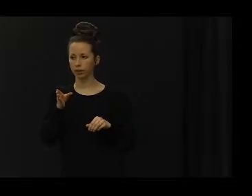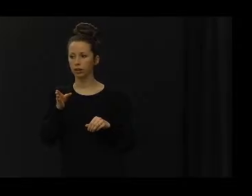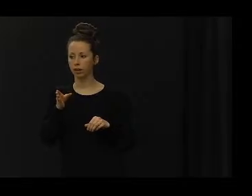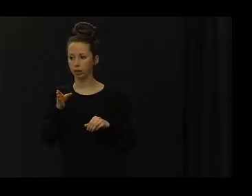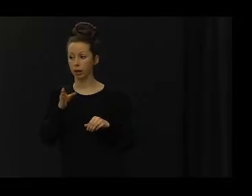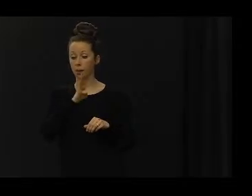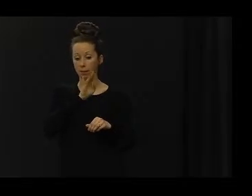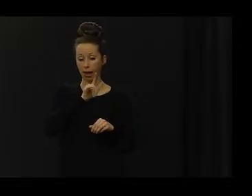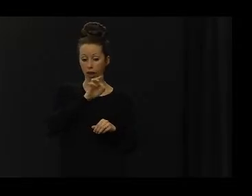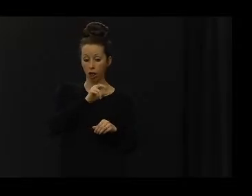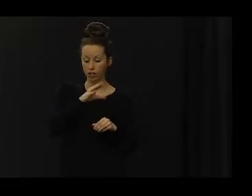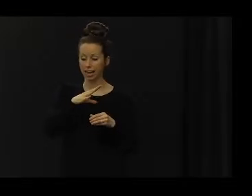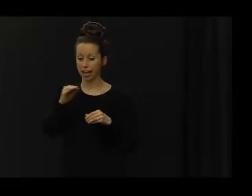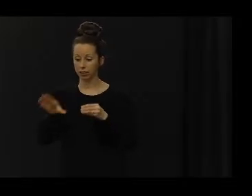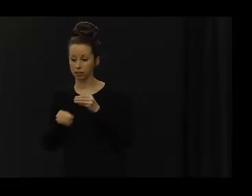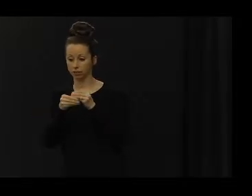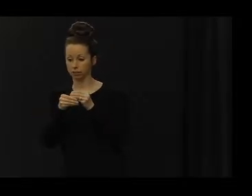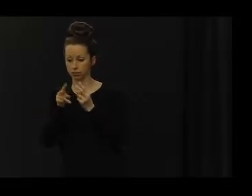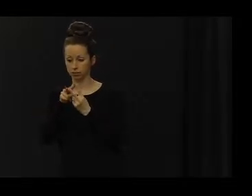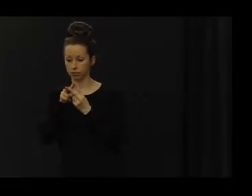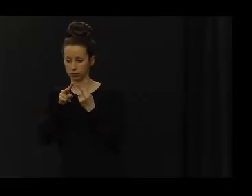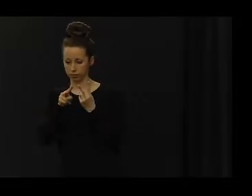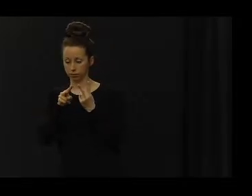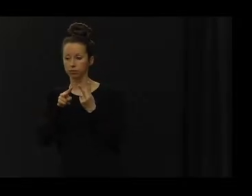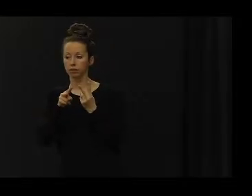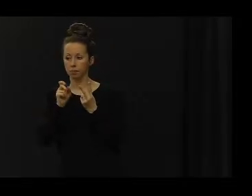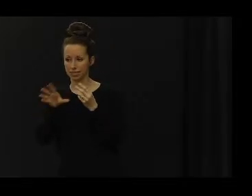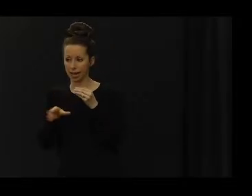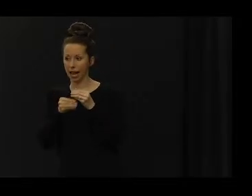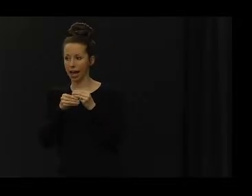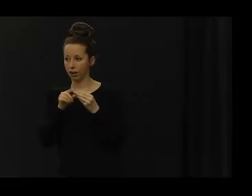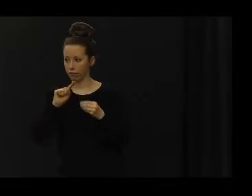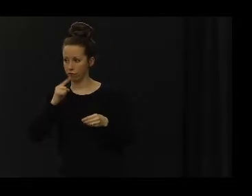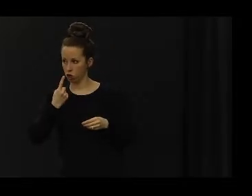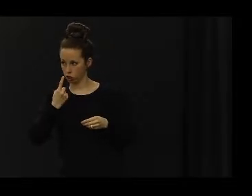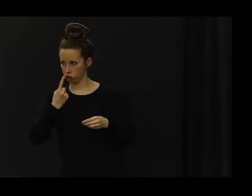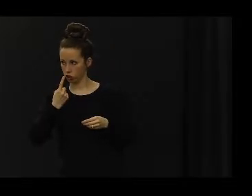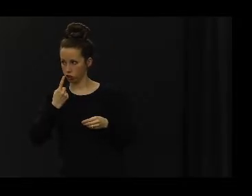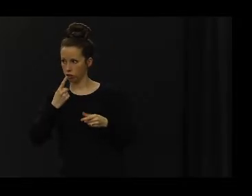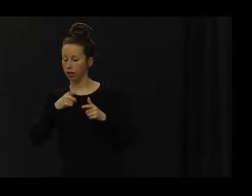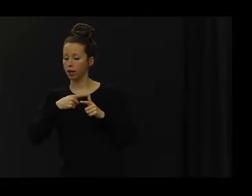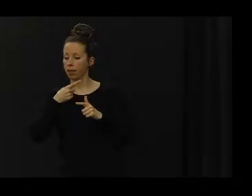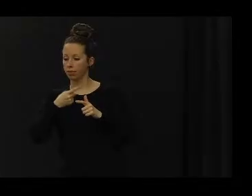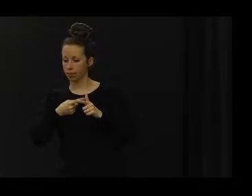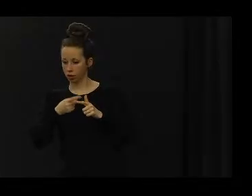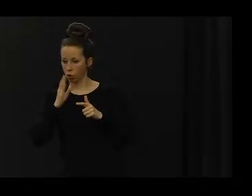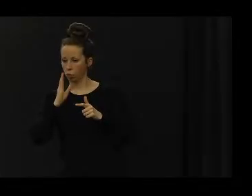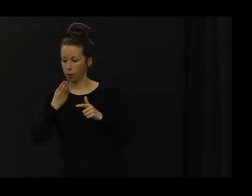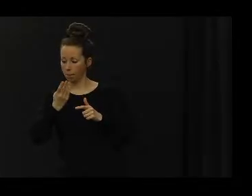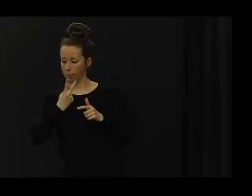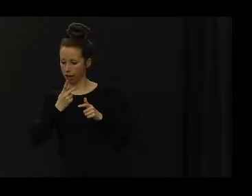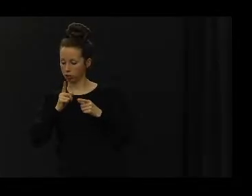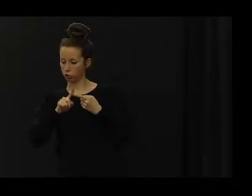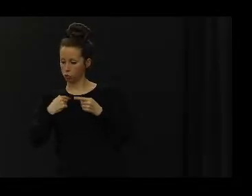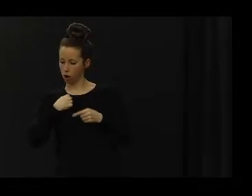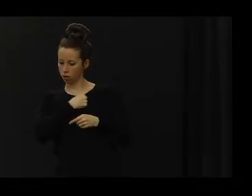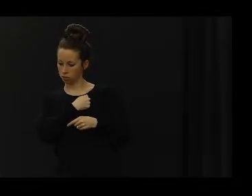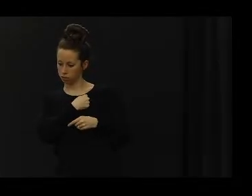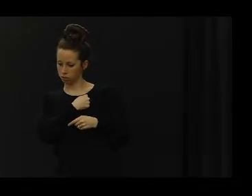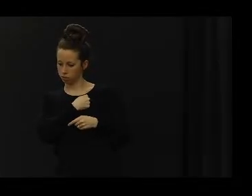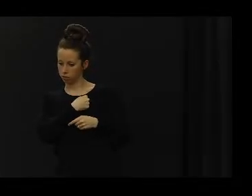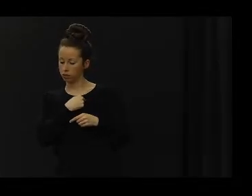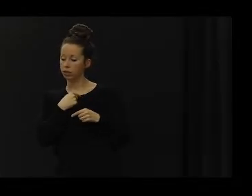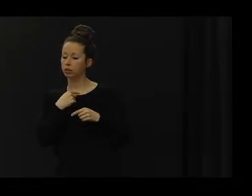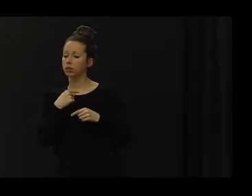bylaws. So my next question. And so that has to be added in first. And then it'll come back to us, the